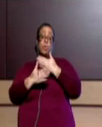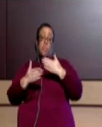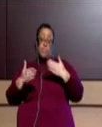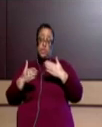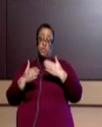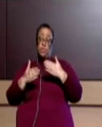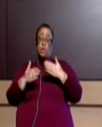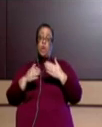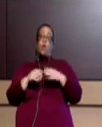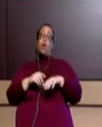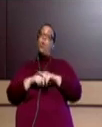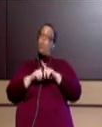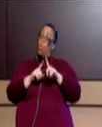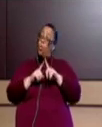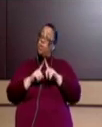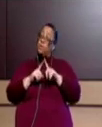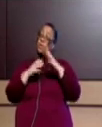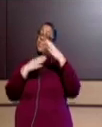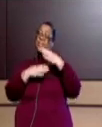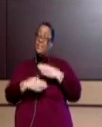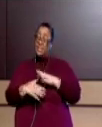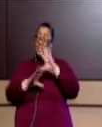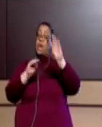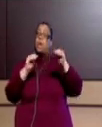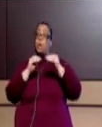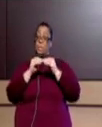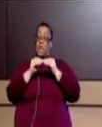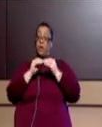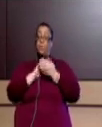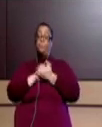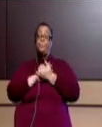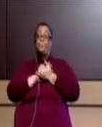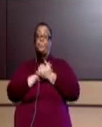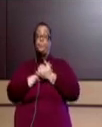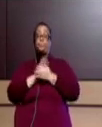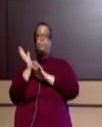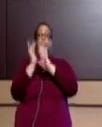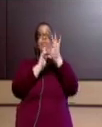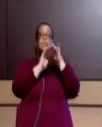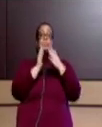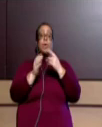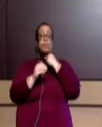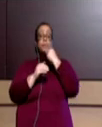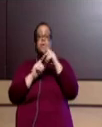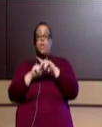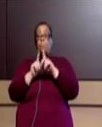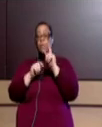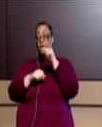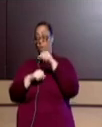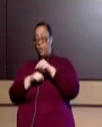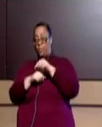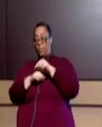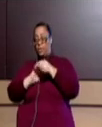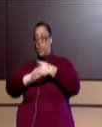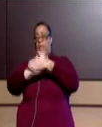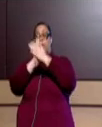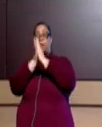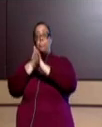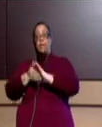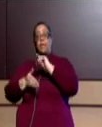were, or did they desire better? And the Bible says he looked at him and said, but you, be thou